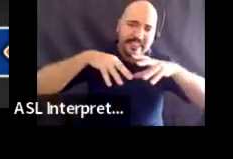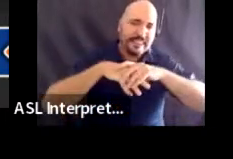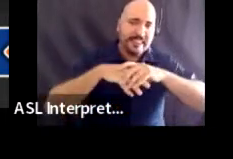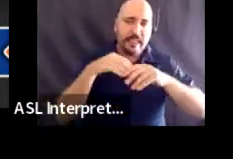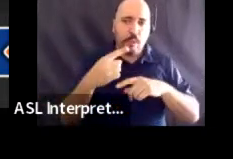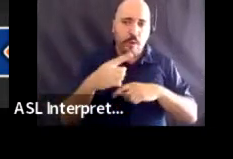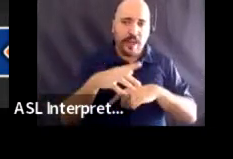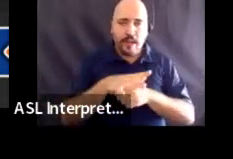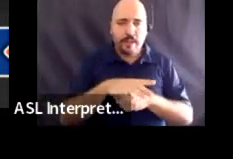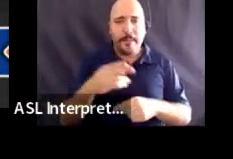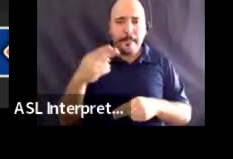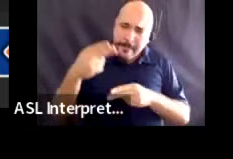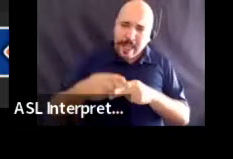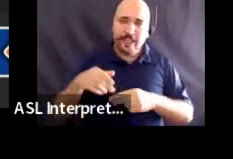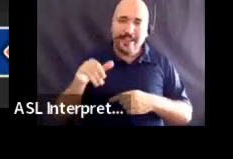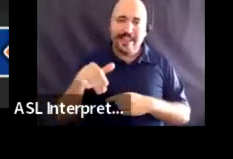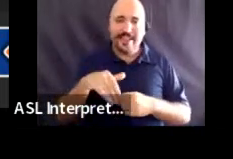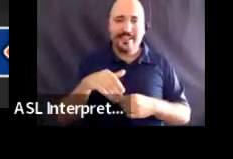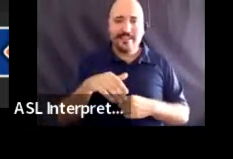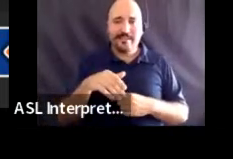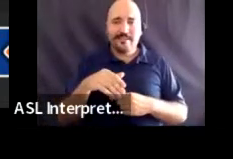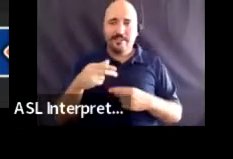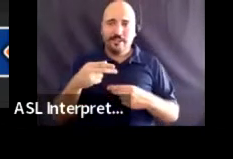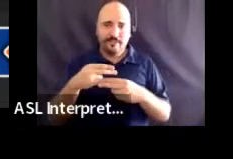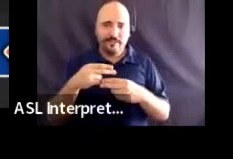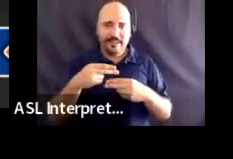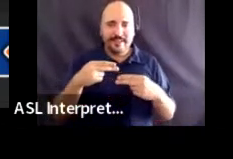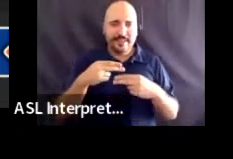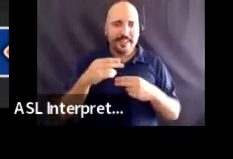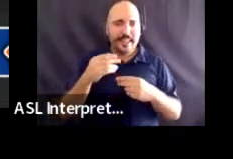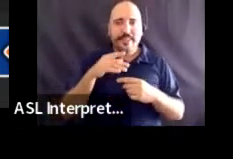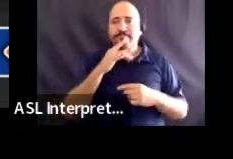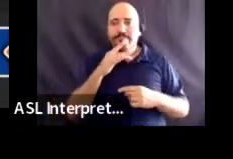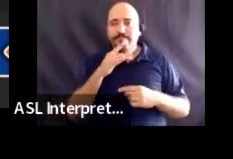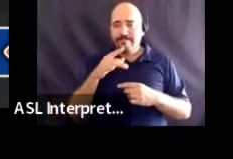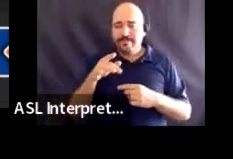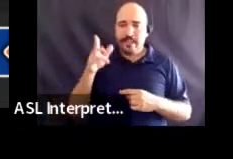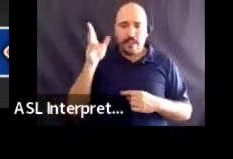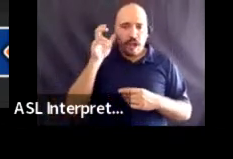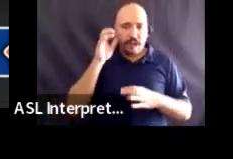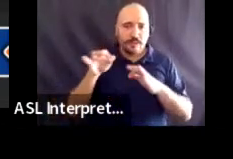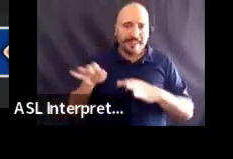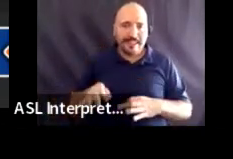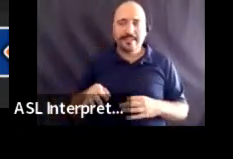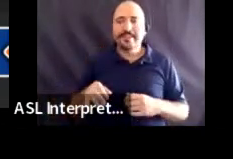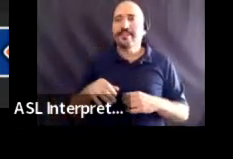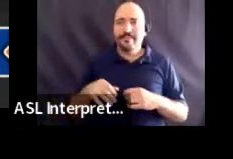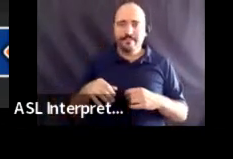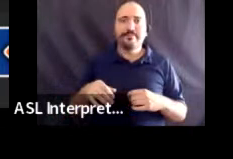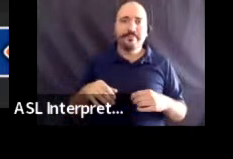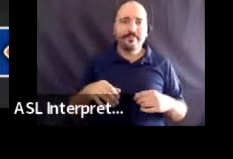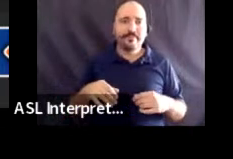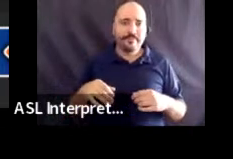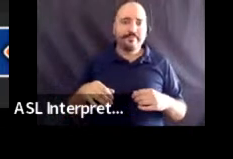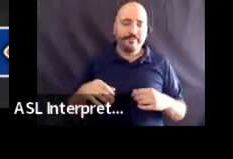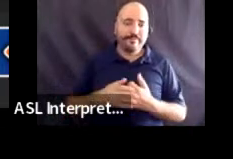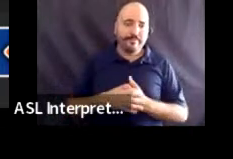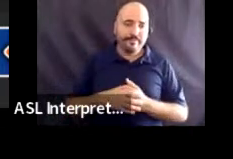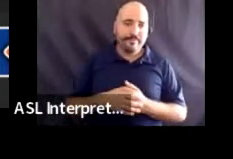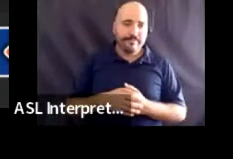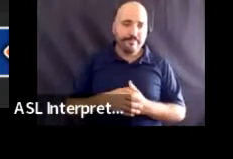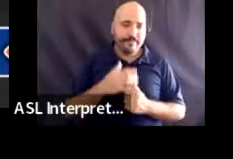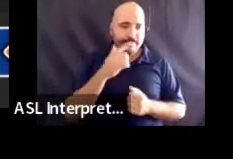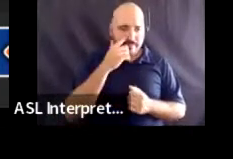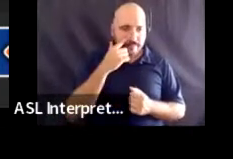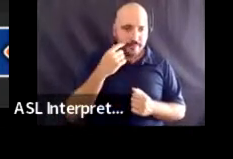area, mention that, right? So there's a concentration of shelters in this specific neighborhood, and so on and so forth.